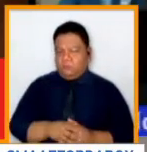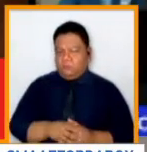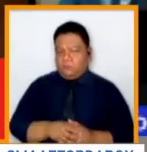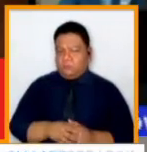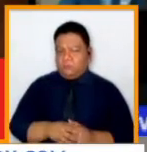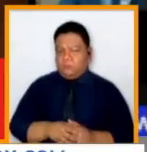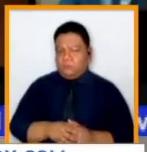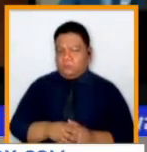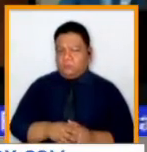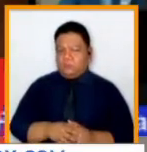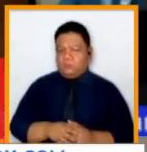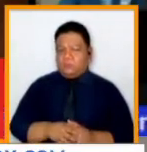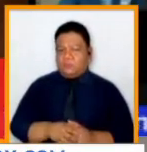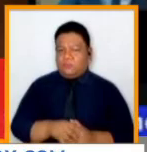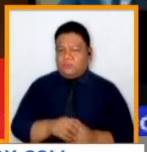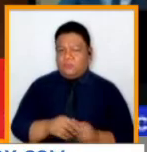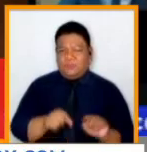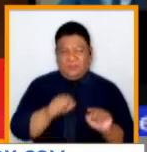for the supply